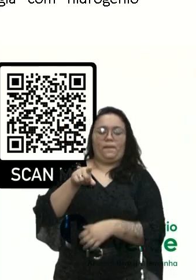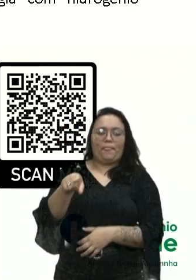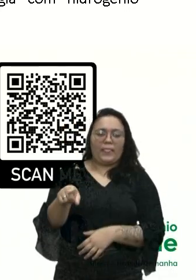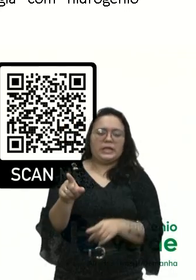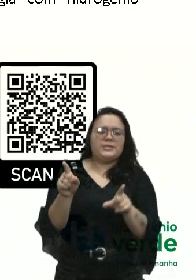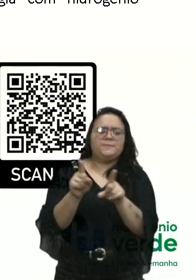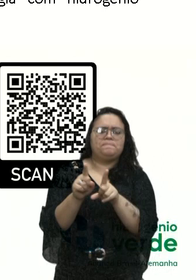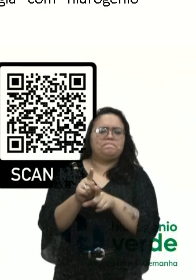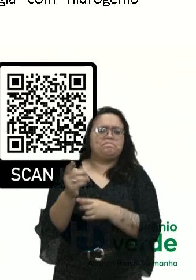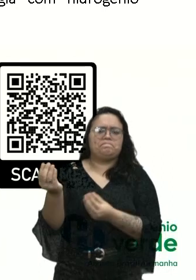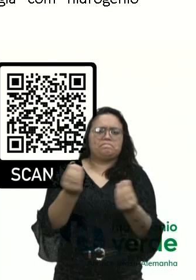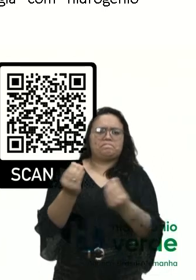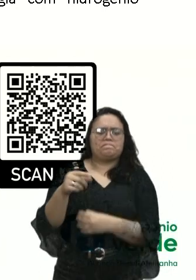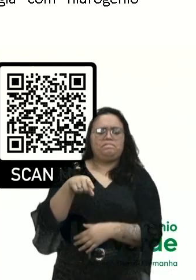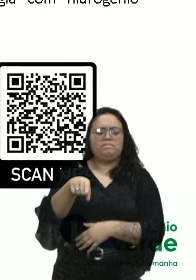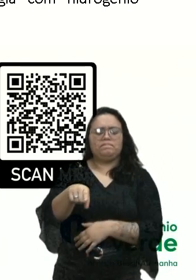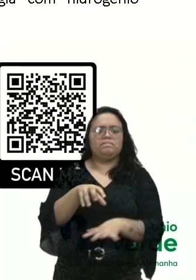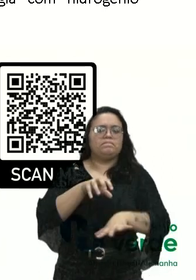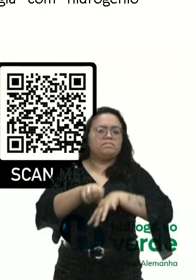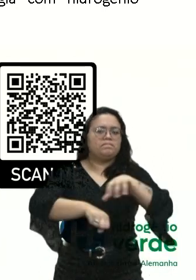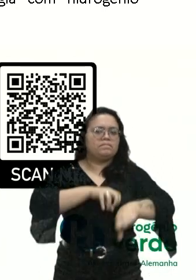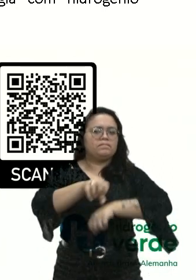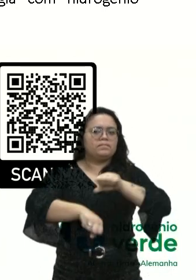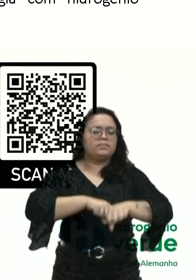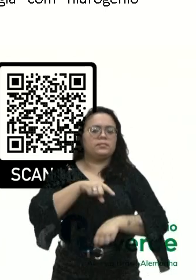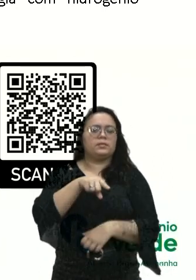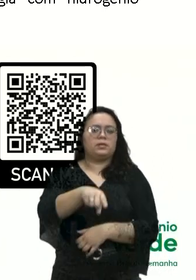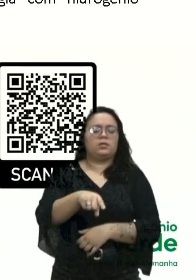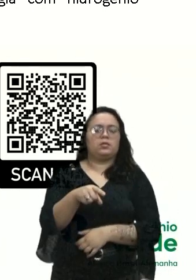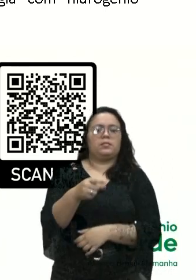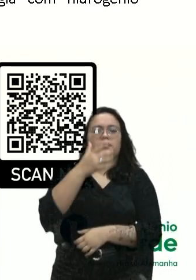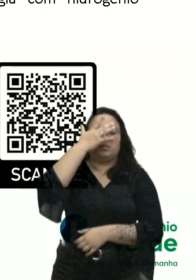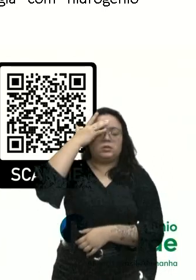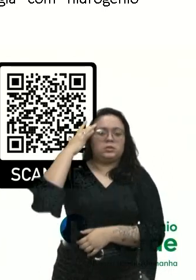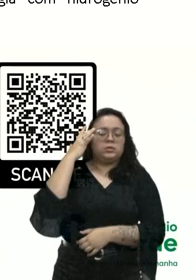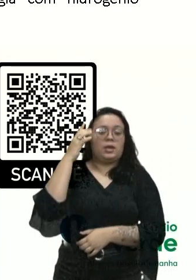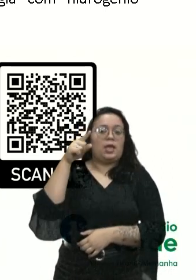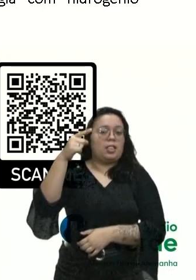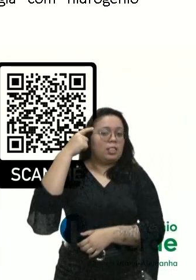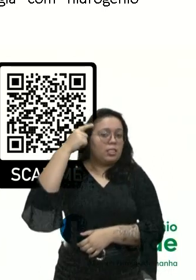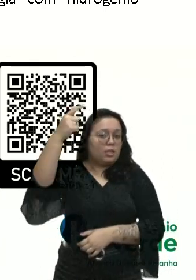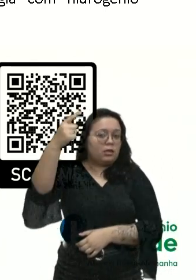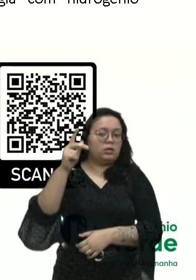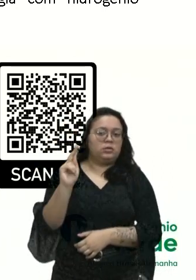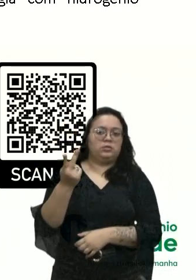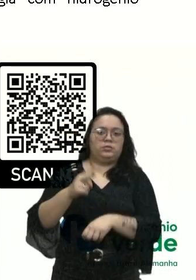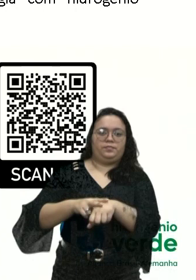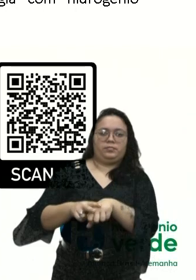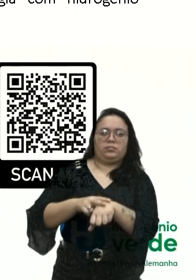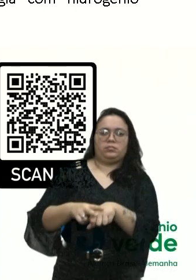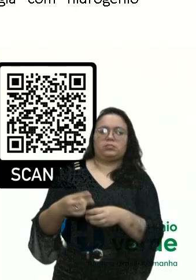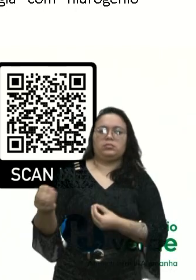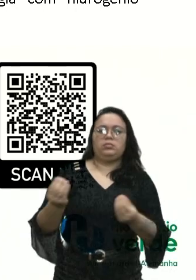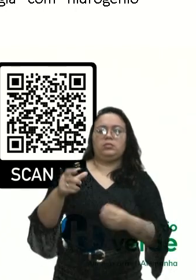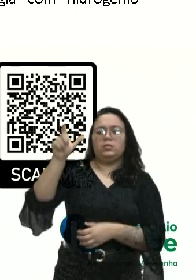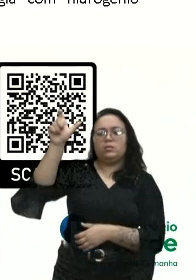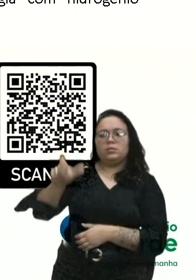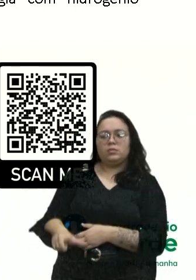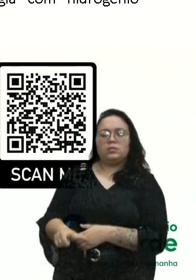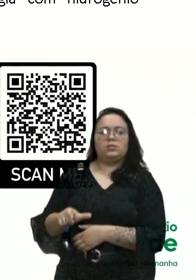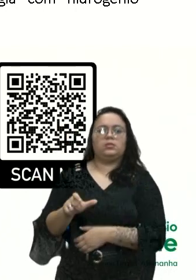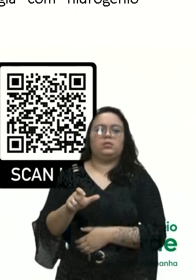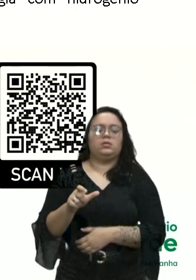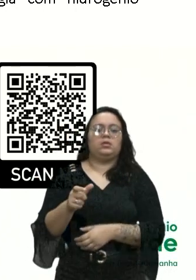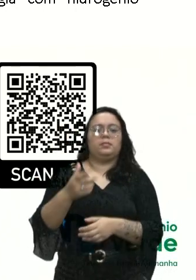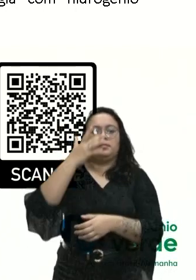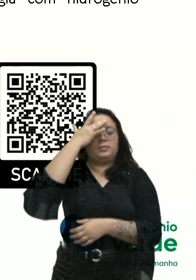acesso do consumidor, ou seja, provide more access to consumers. A ideia de hidrogênio So verde, the idea of green hydrogen o consumidor final.